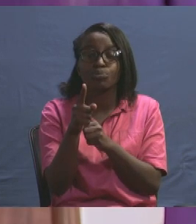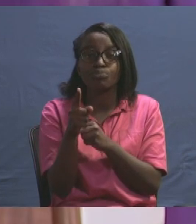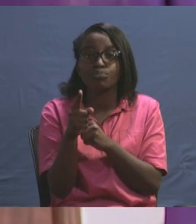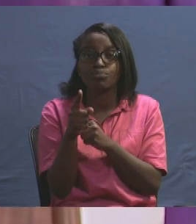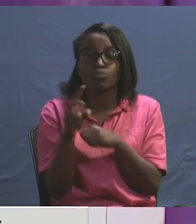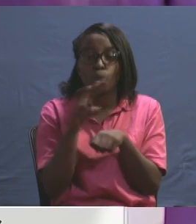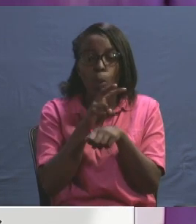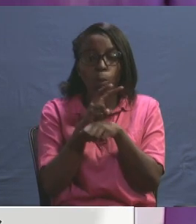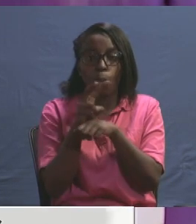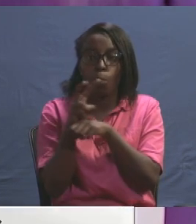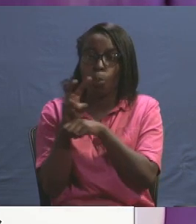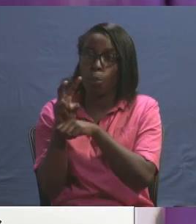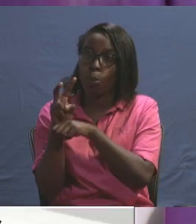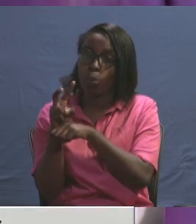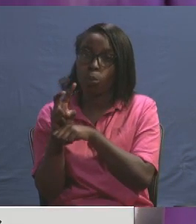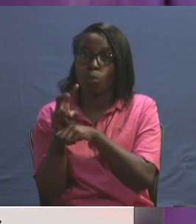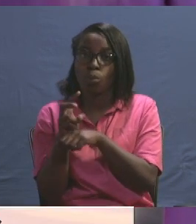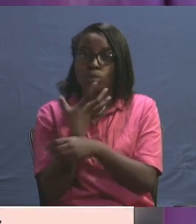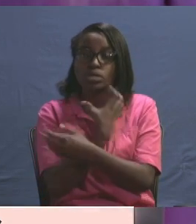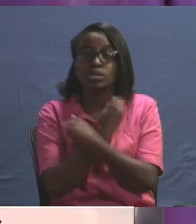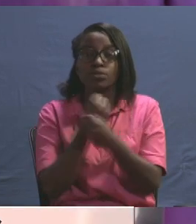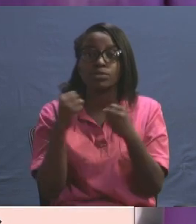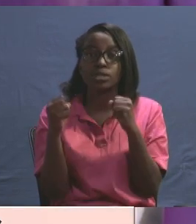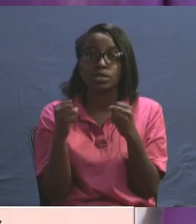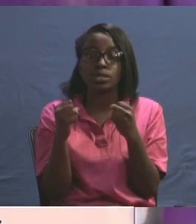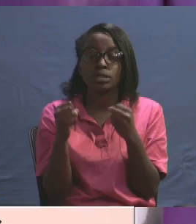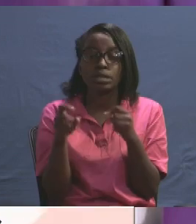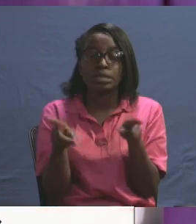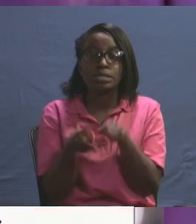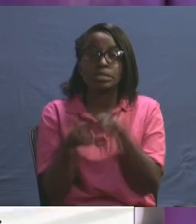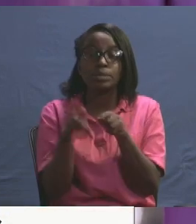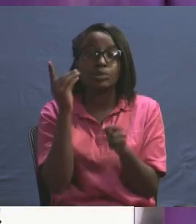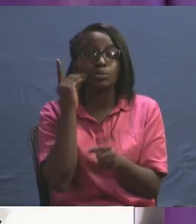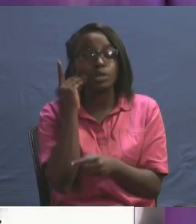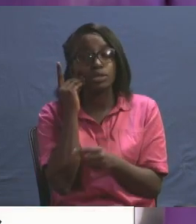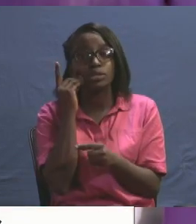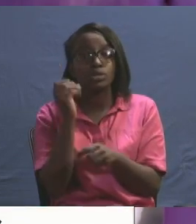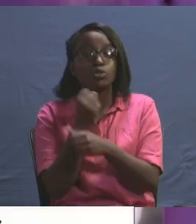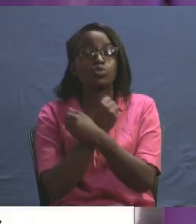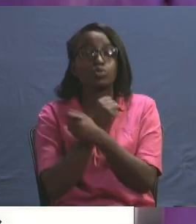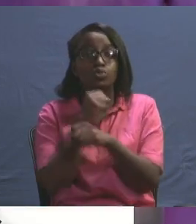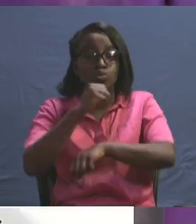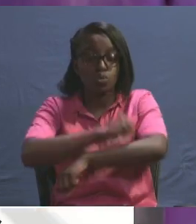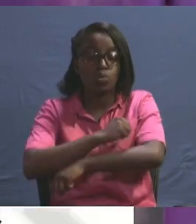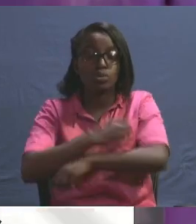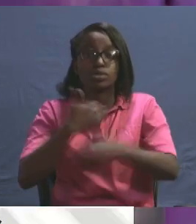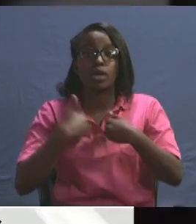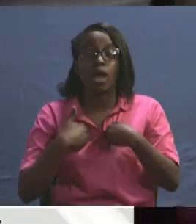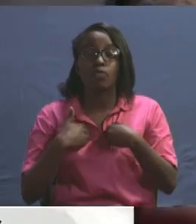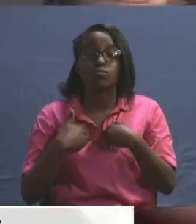inspection on safety ya hizi dormitories iko kwa mashule, tusiweke watoto wetu kwa